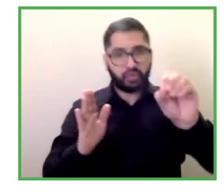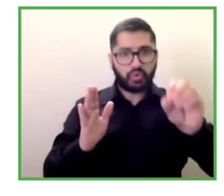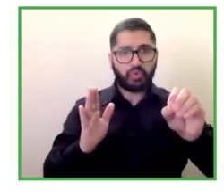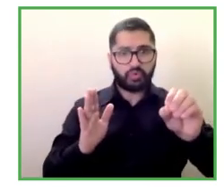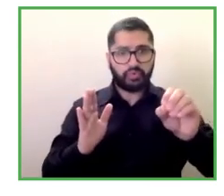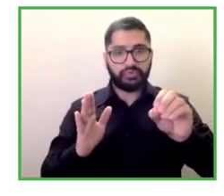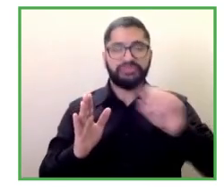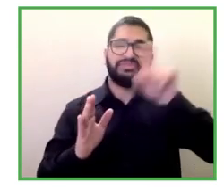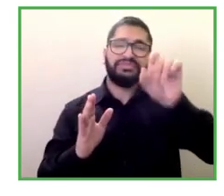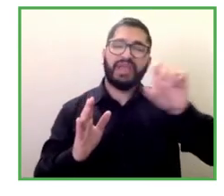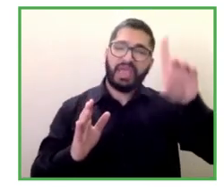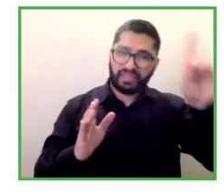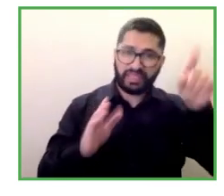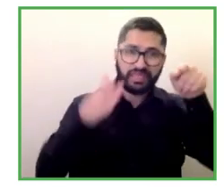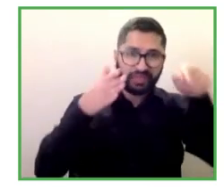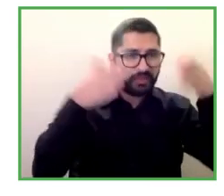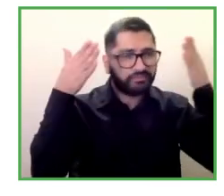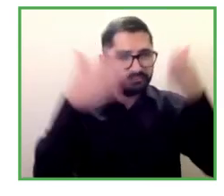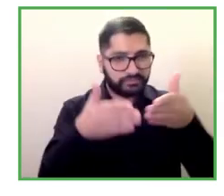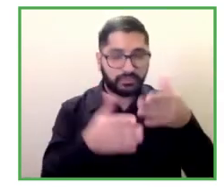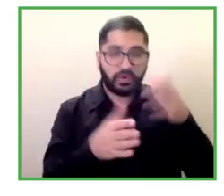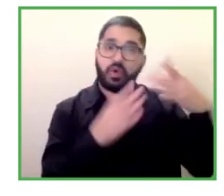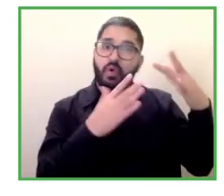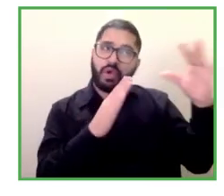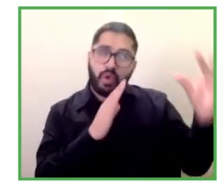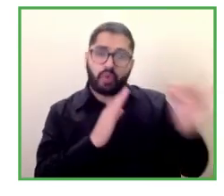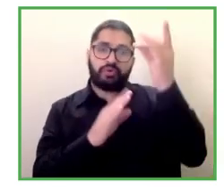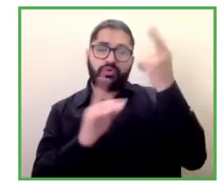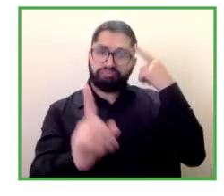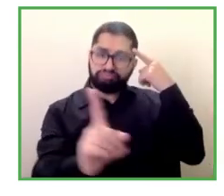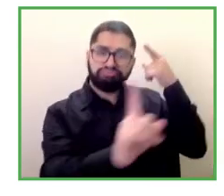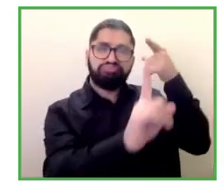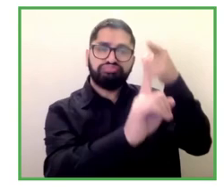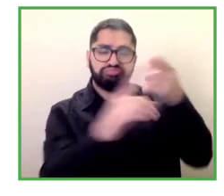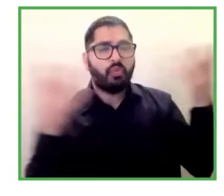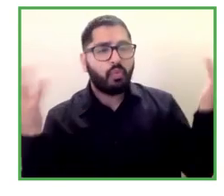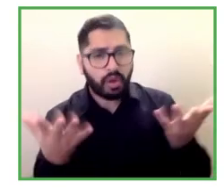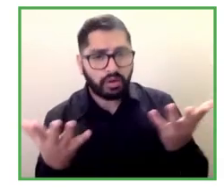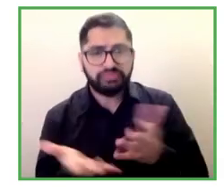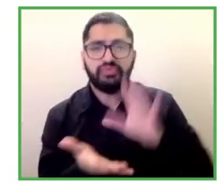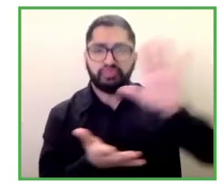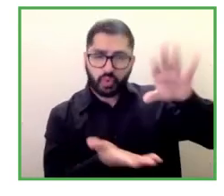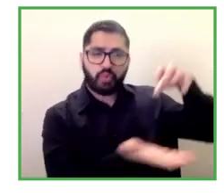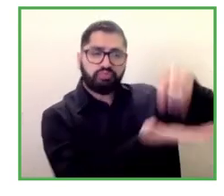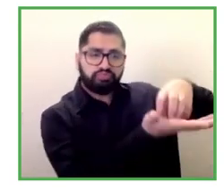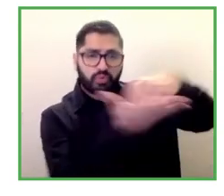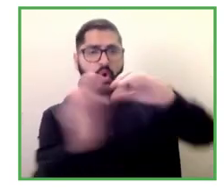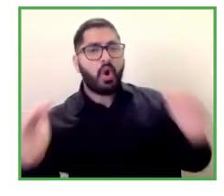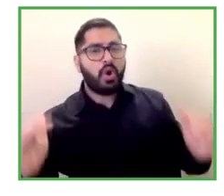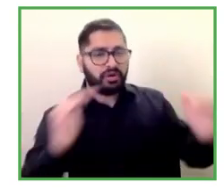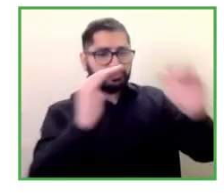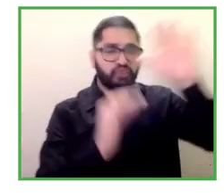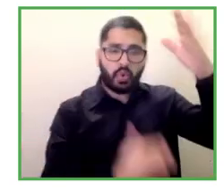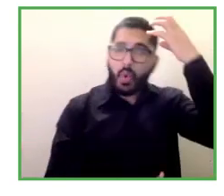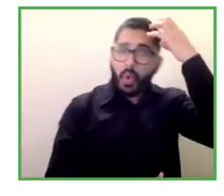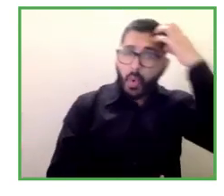States to have different public entities and